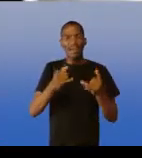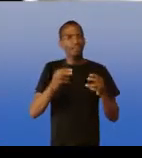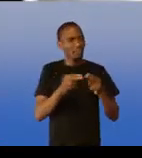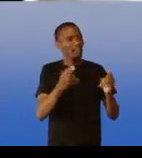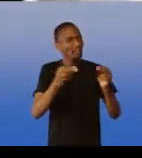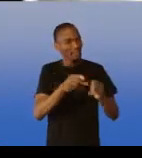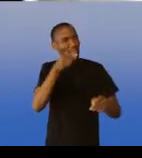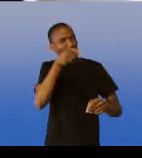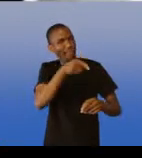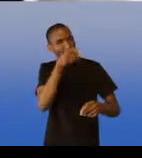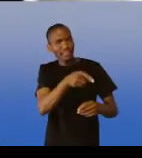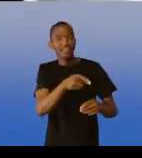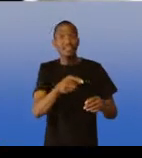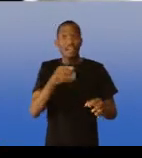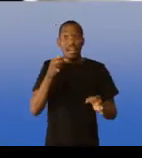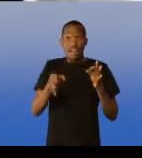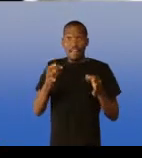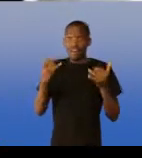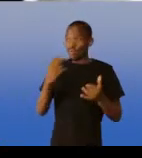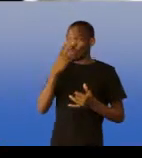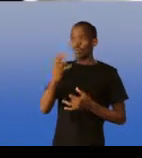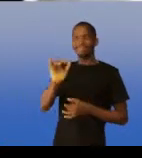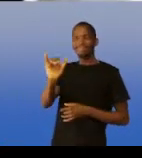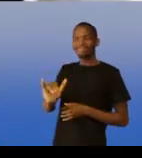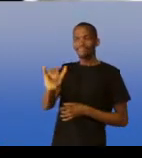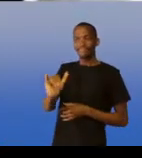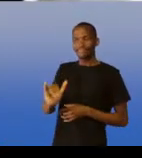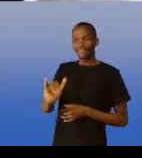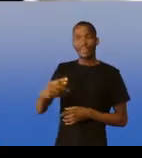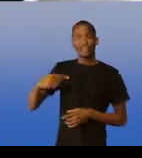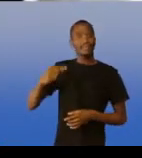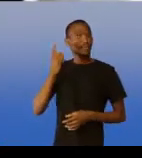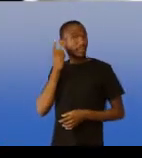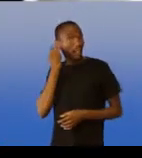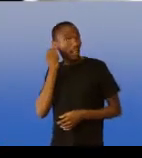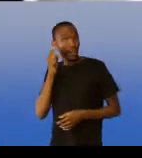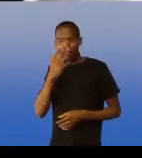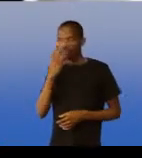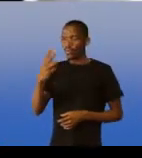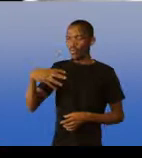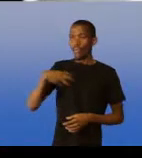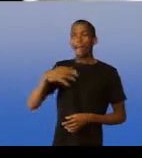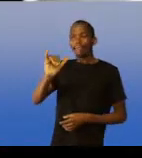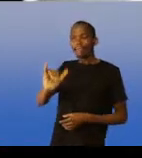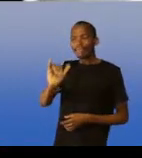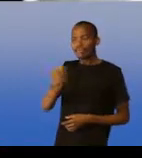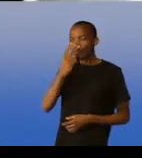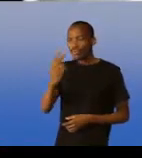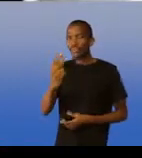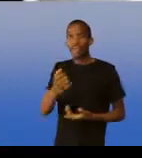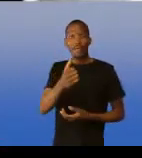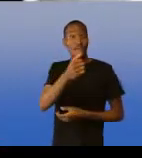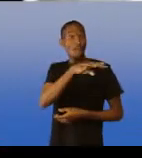at the cohort of our adolescent girls and young women,